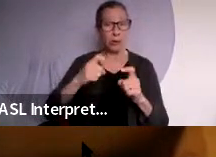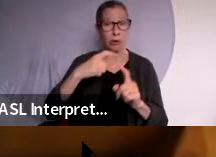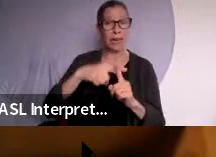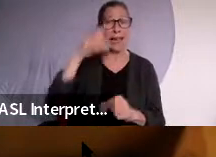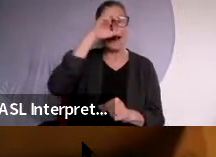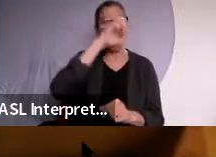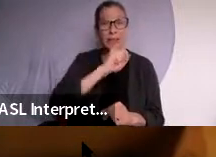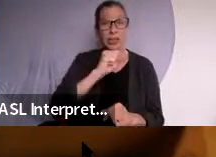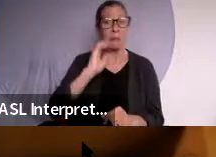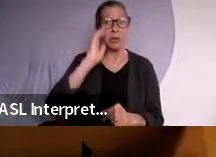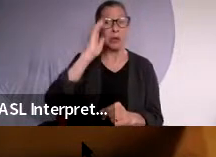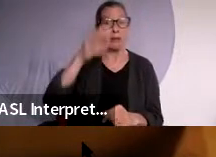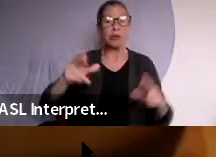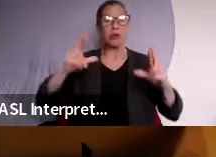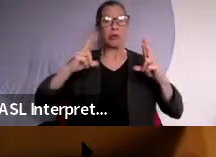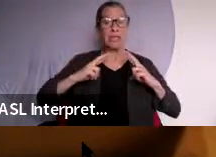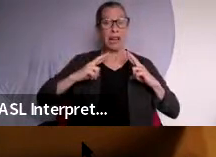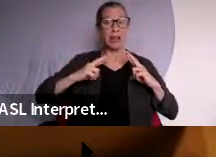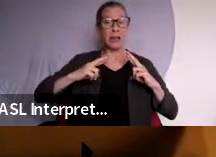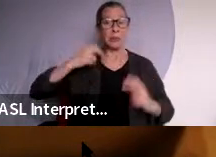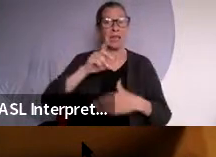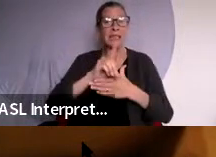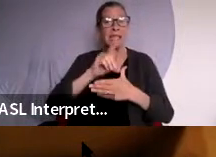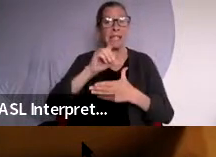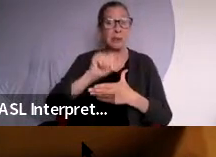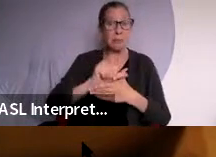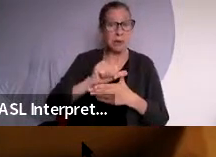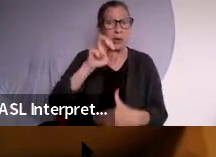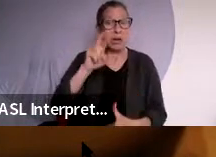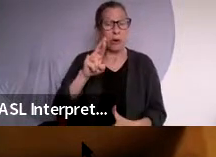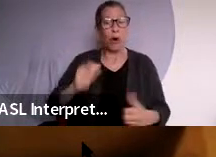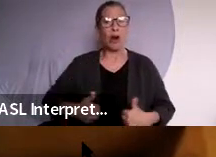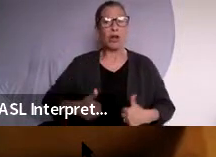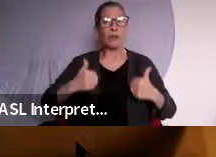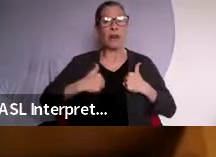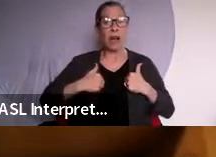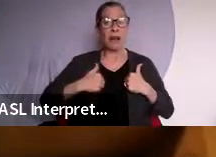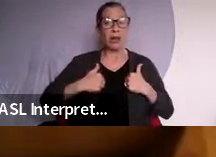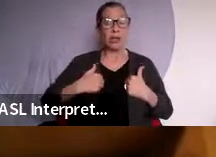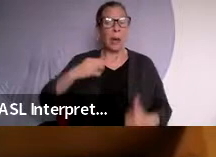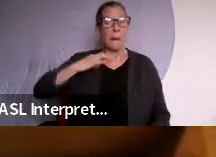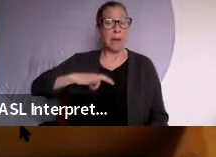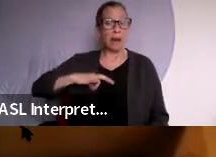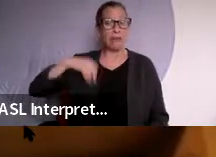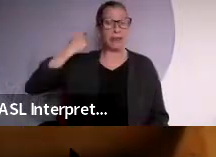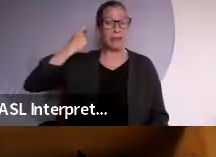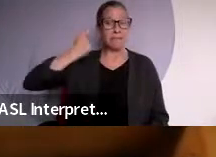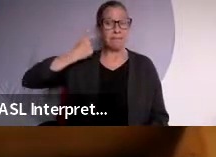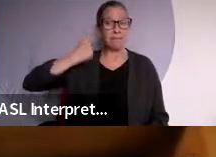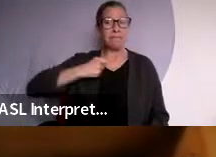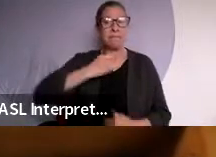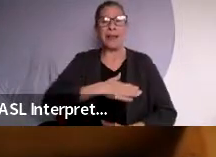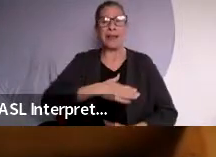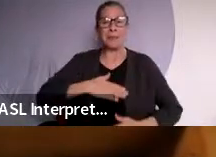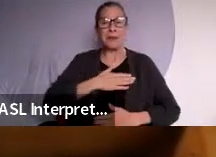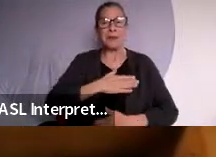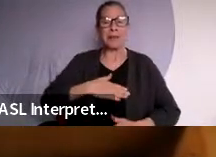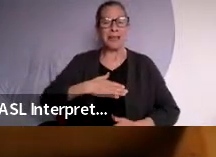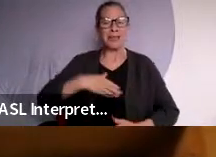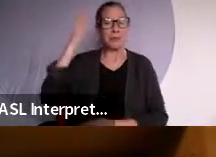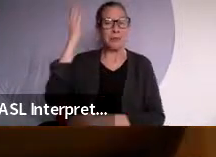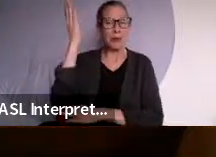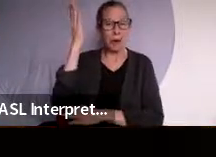estimates of your future retirement, disability, or survivor's benefits. It's been a pleasure talking with